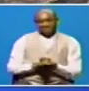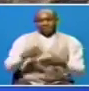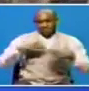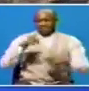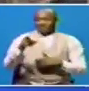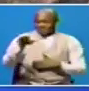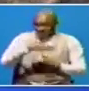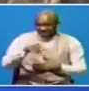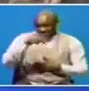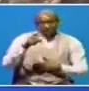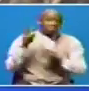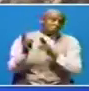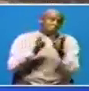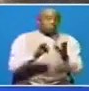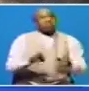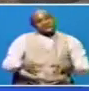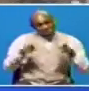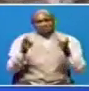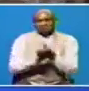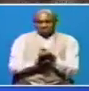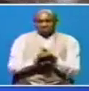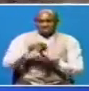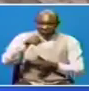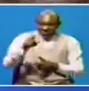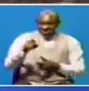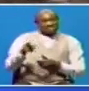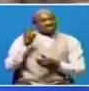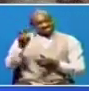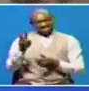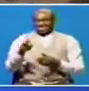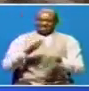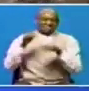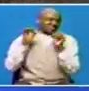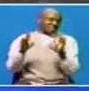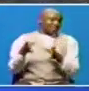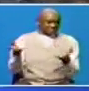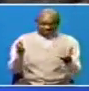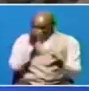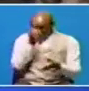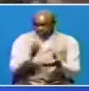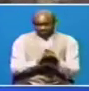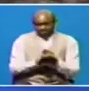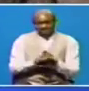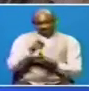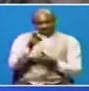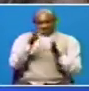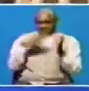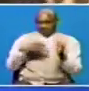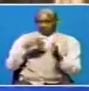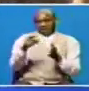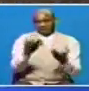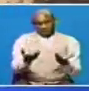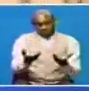Residents go about their daily chores, unperturbed by the hazard in their sight. One rule is observed in these